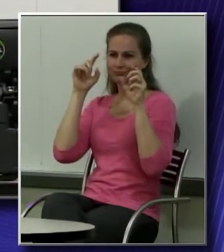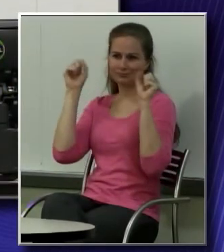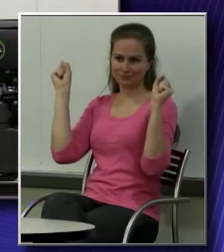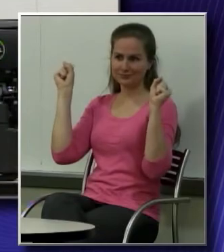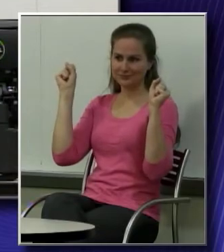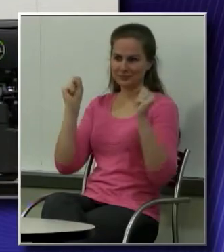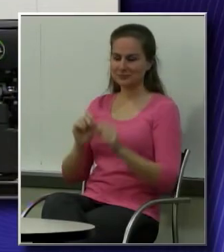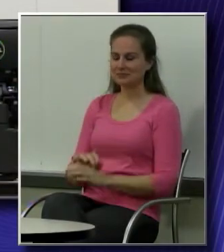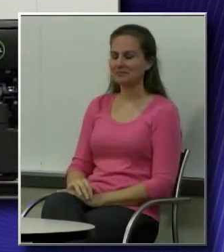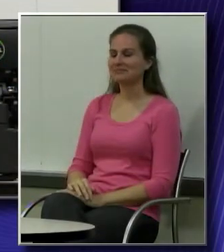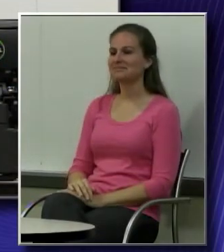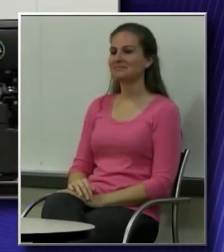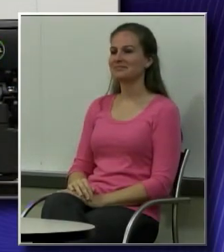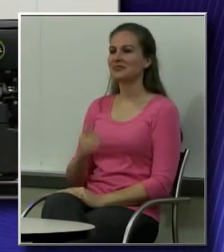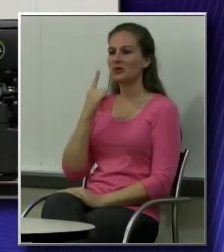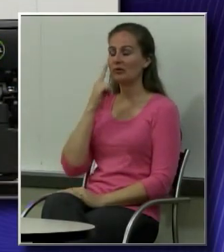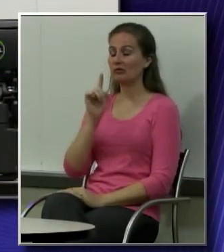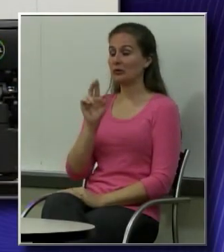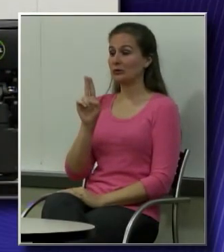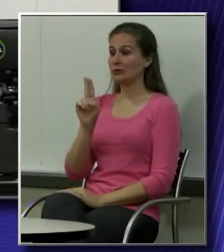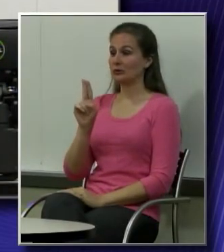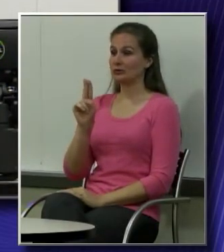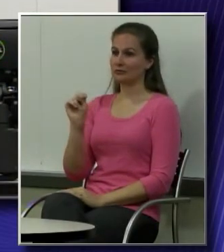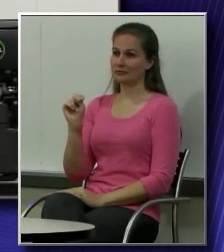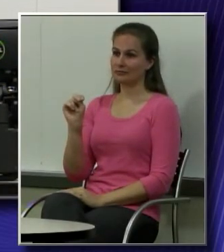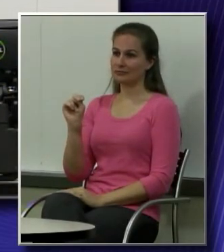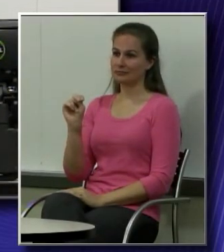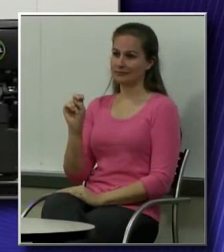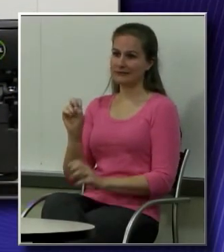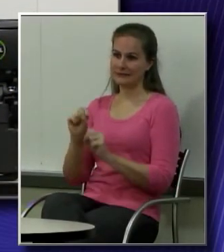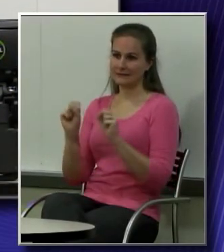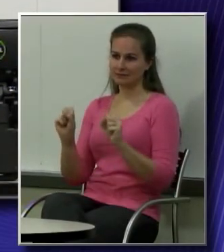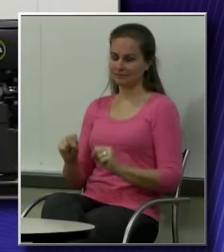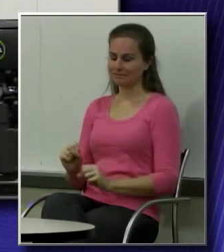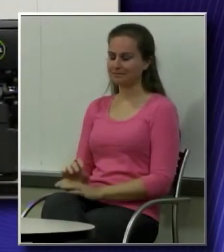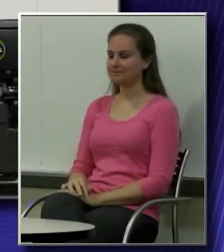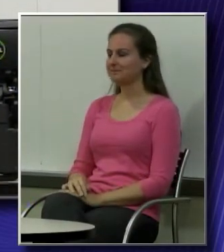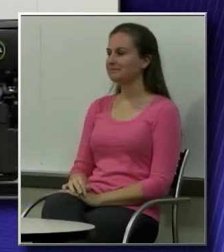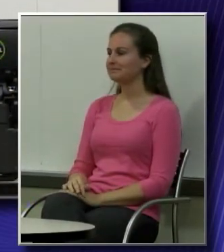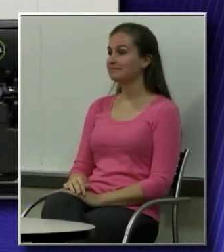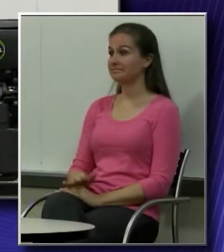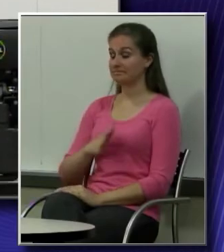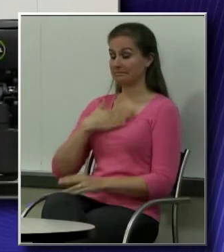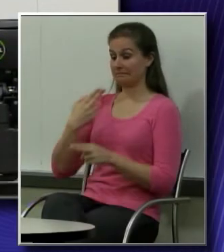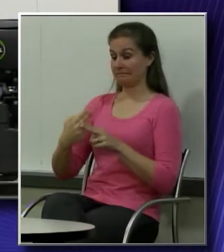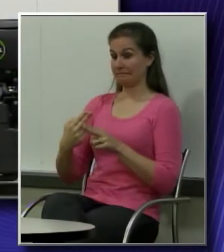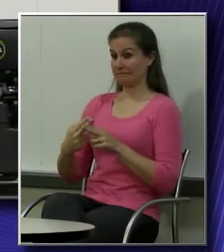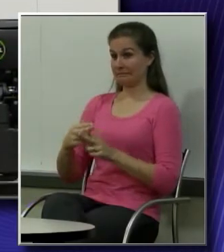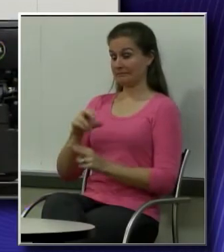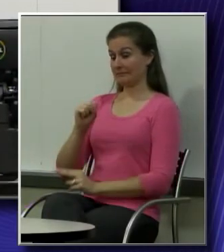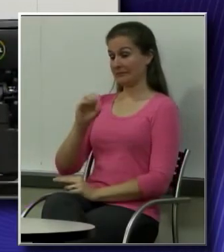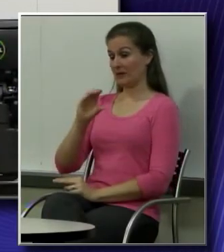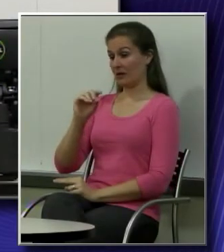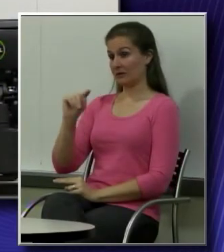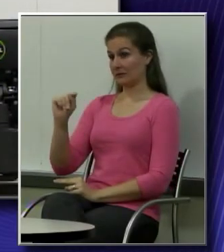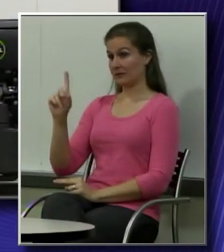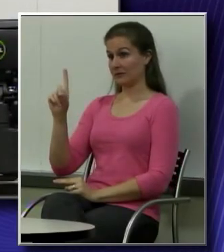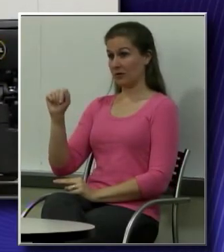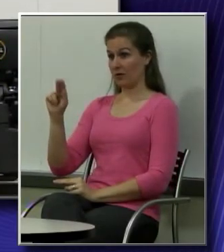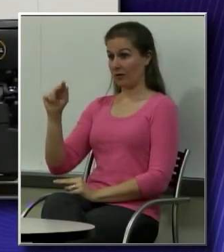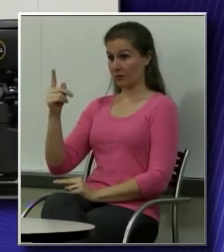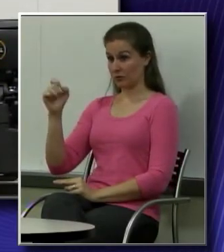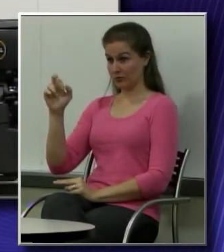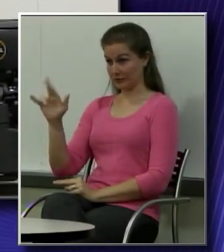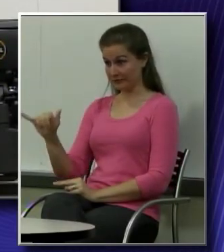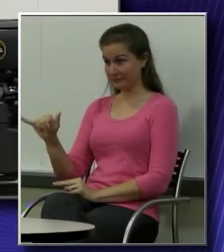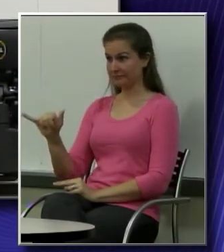position of president of the University of North Carolina system. I'm Scott Daugherty. I'm the State Director of the